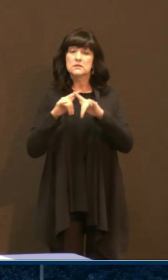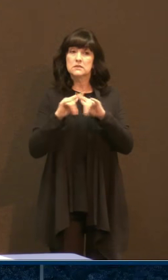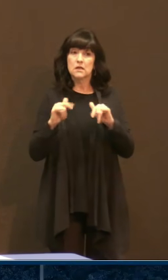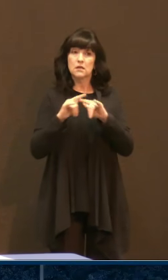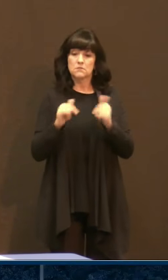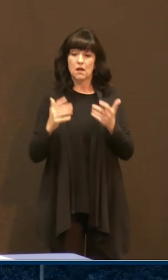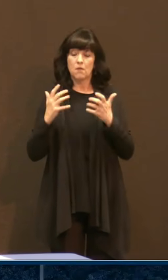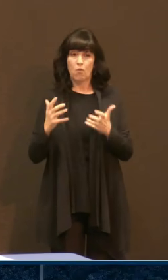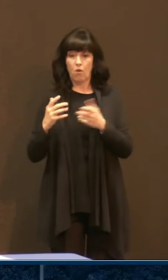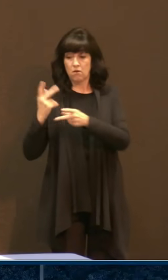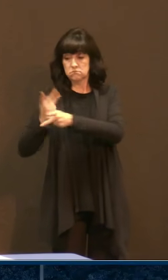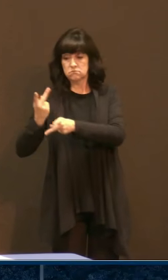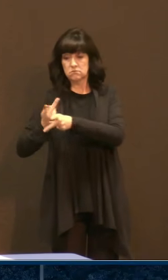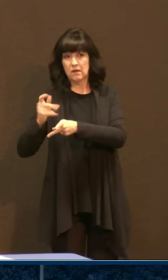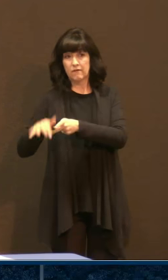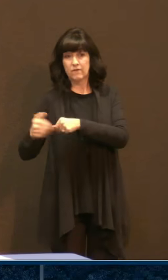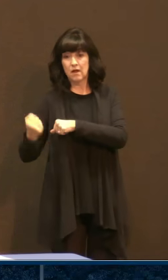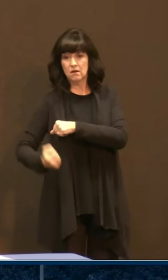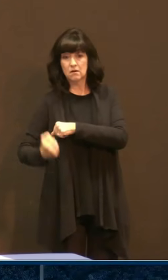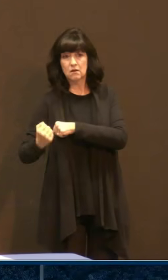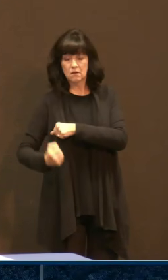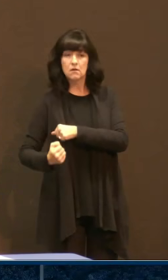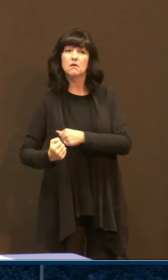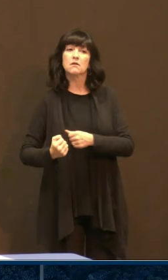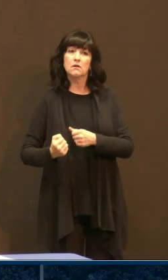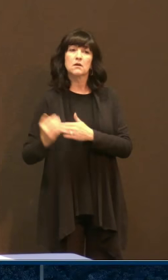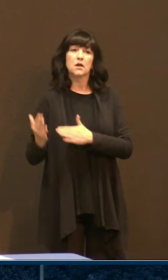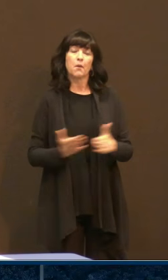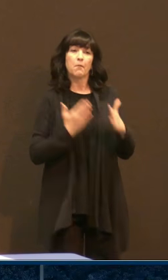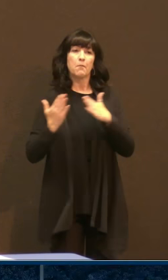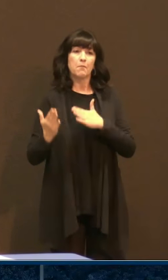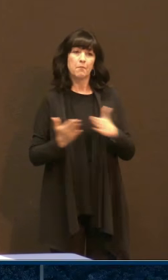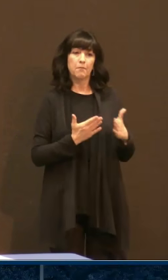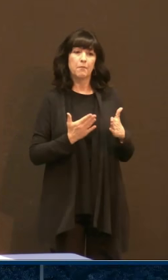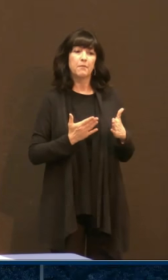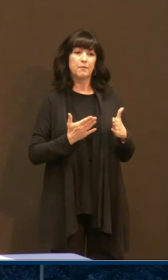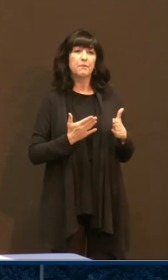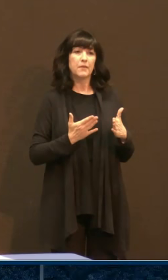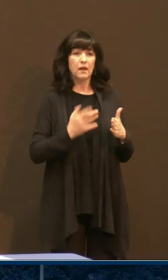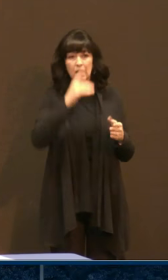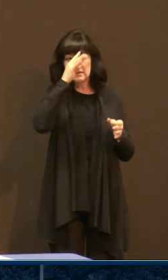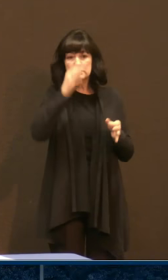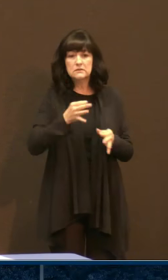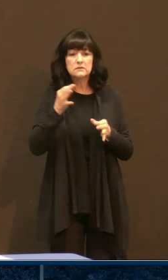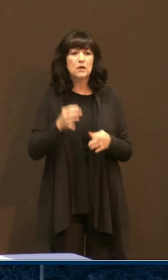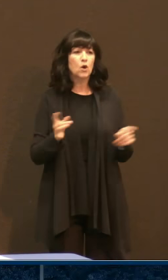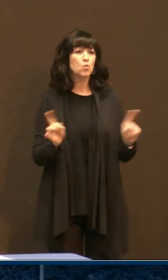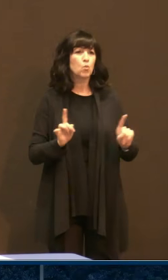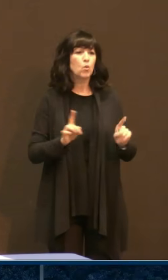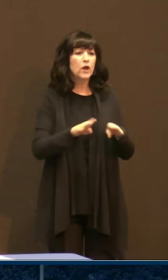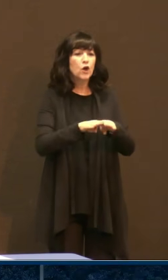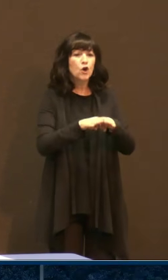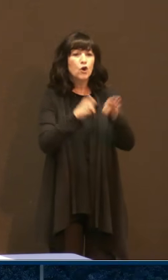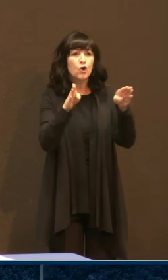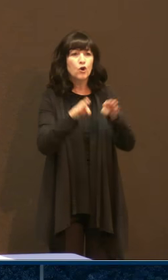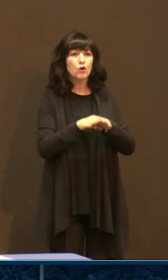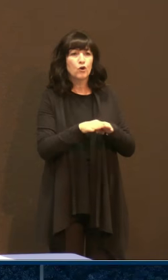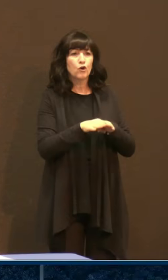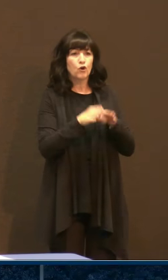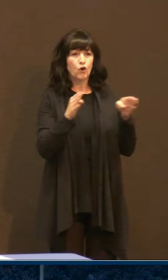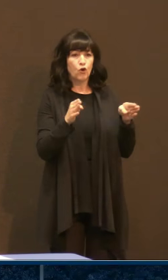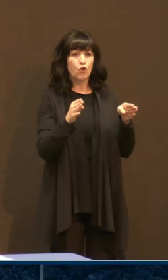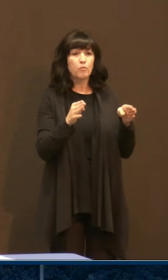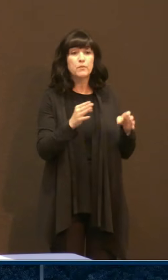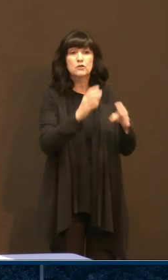sectors in a phased and safe way is going to be challenging in terms of decision making, and it's going to require a lot of